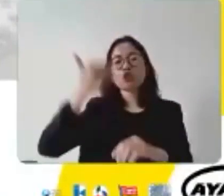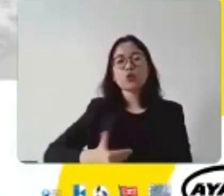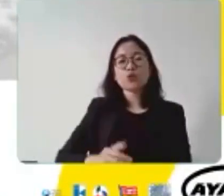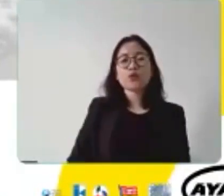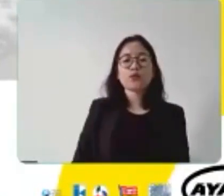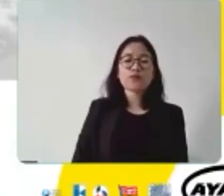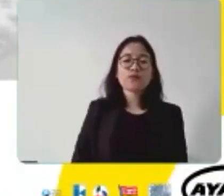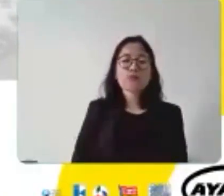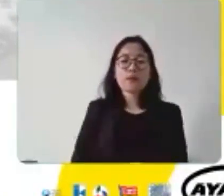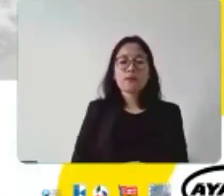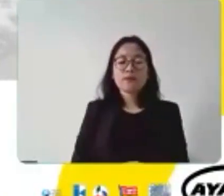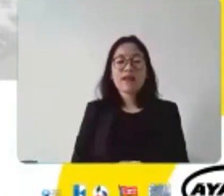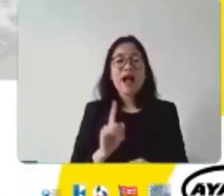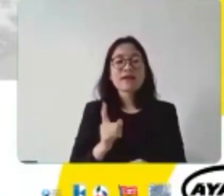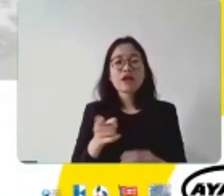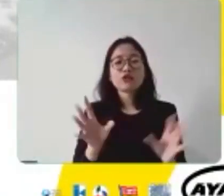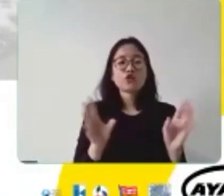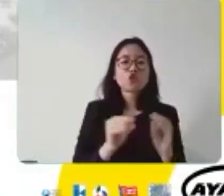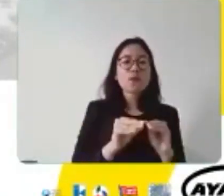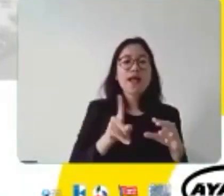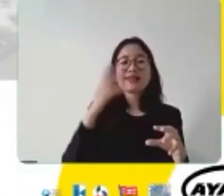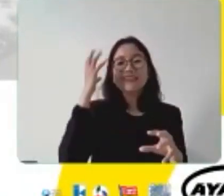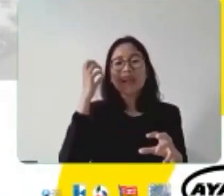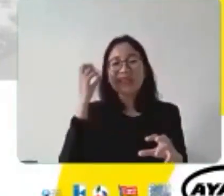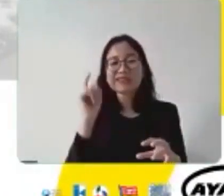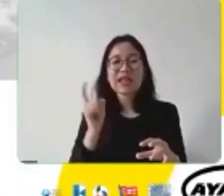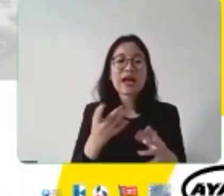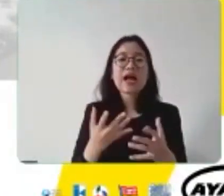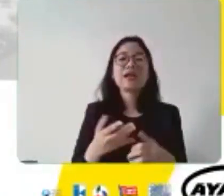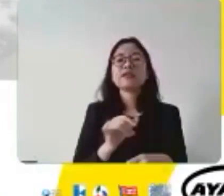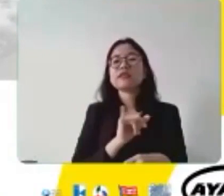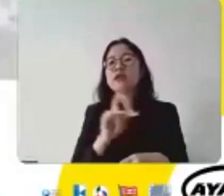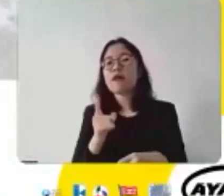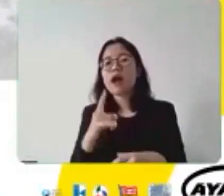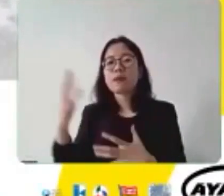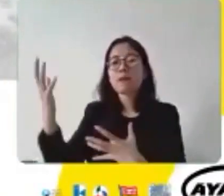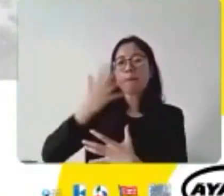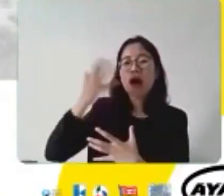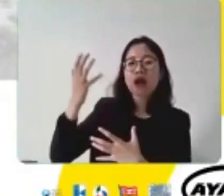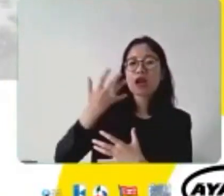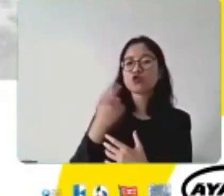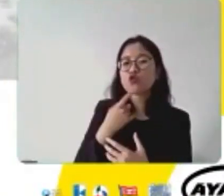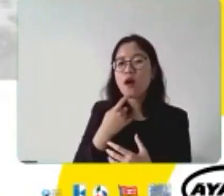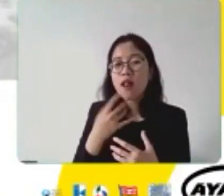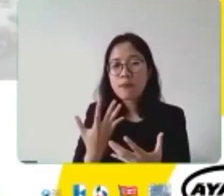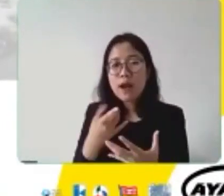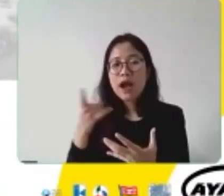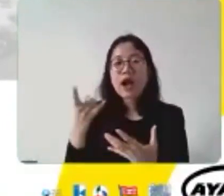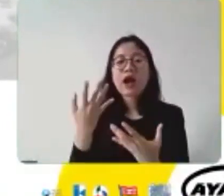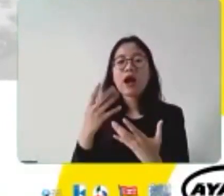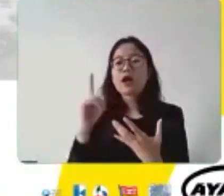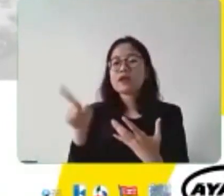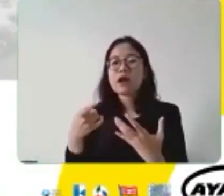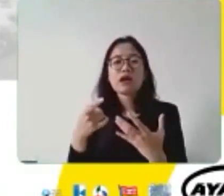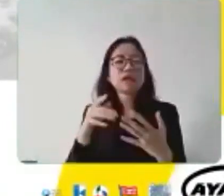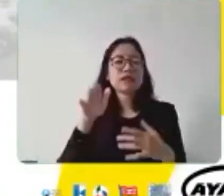to toxins, exposure to air pollution around the gestational